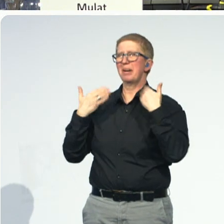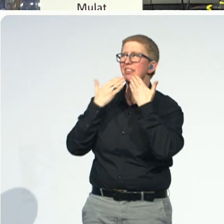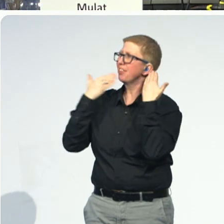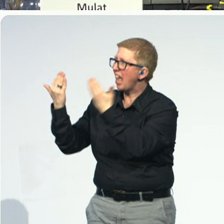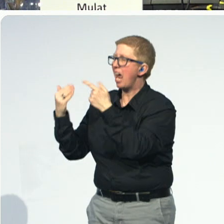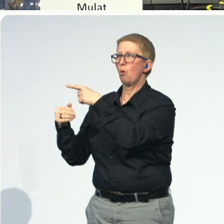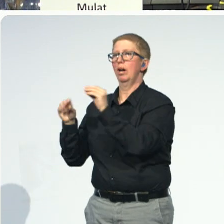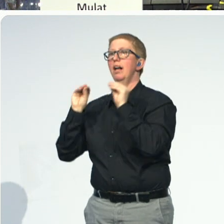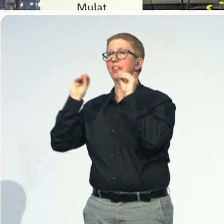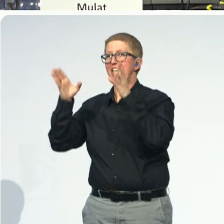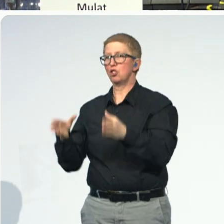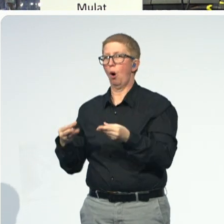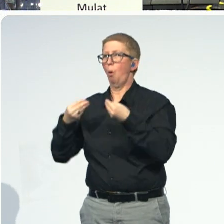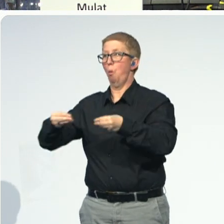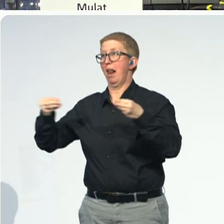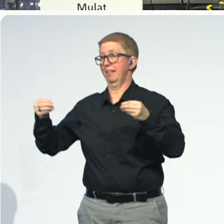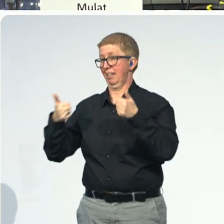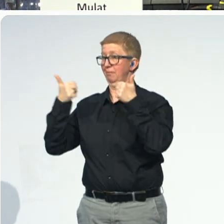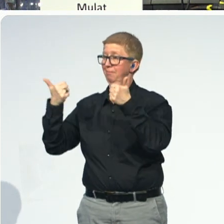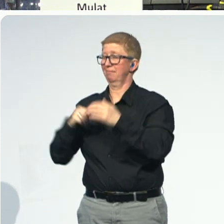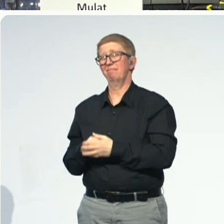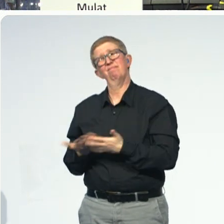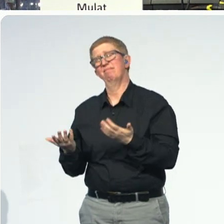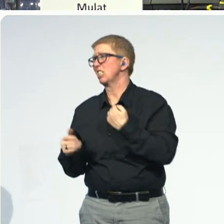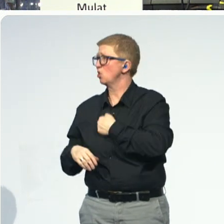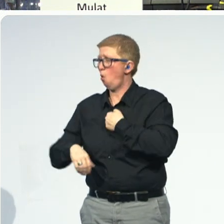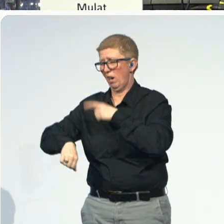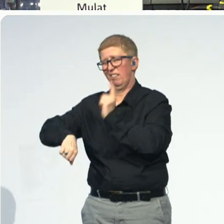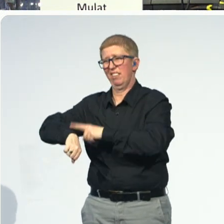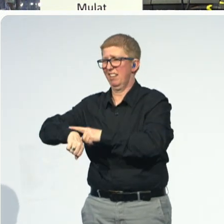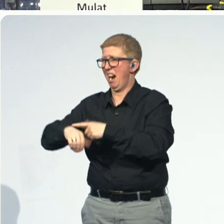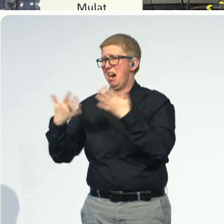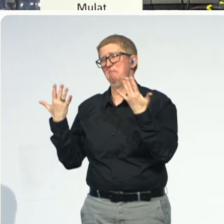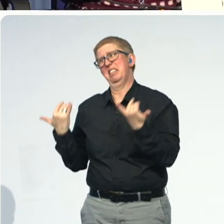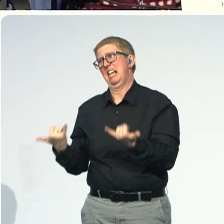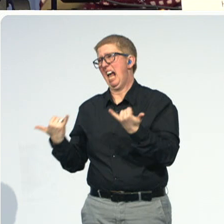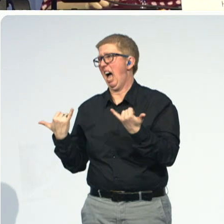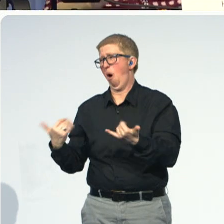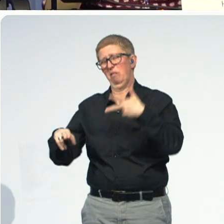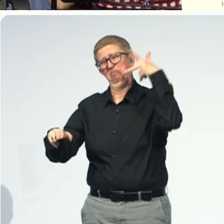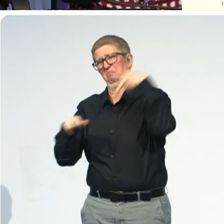Okay, I think I have to stop. So I can go. Yeah.